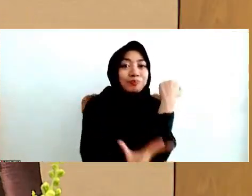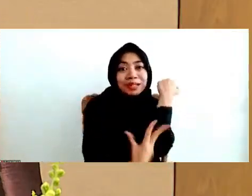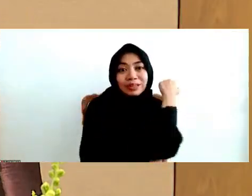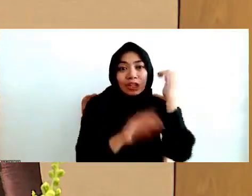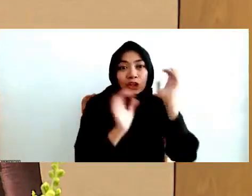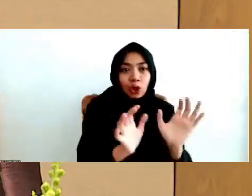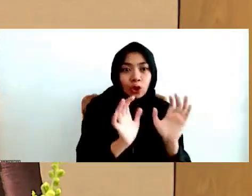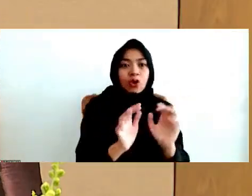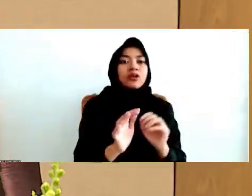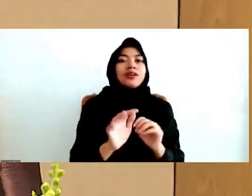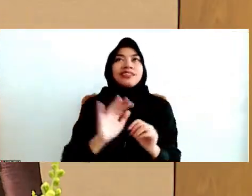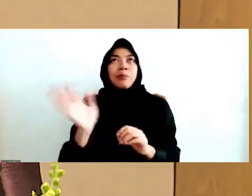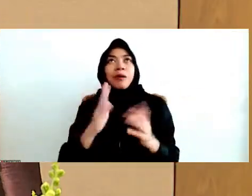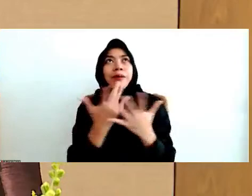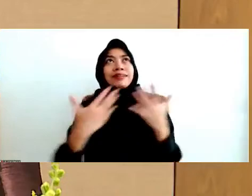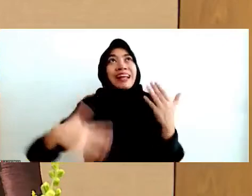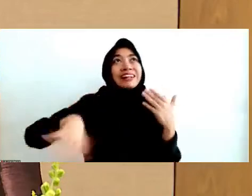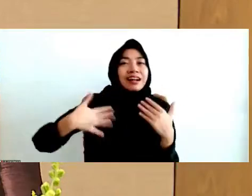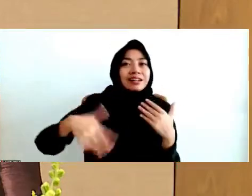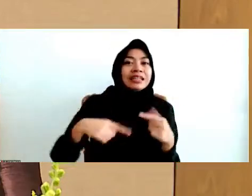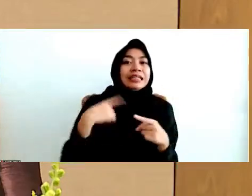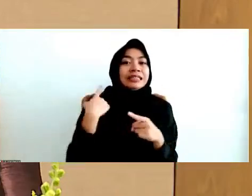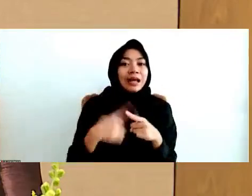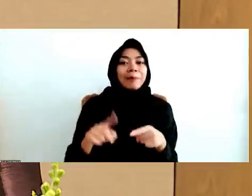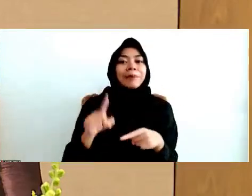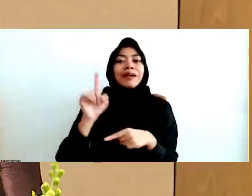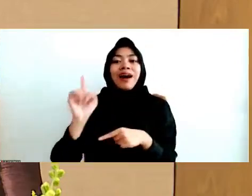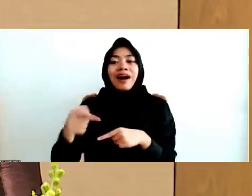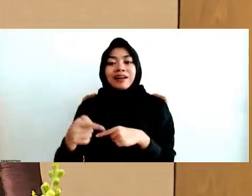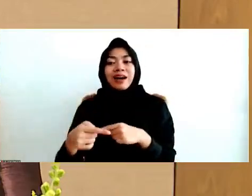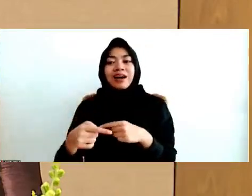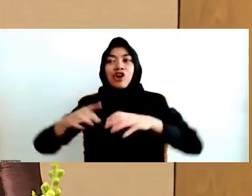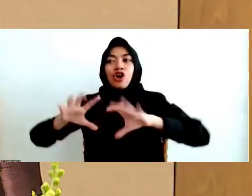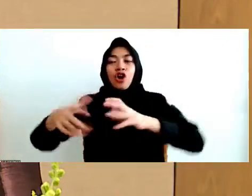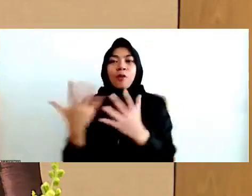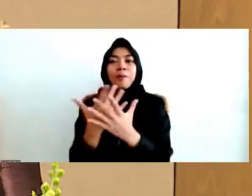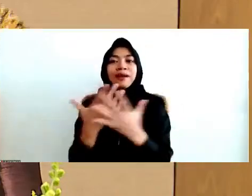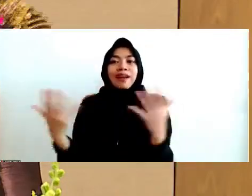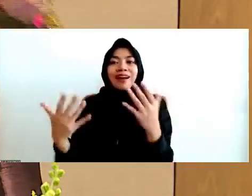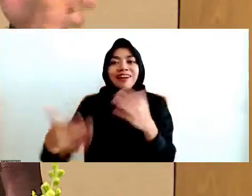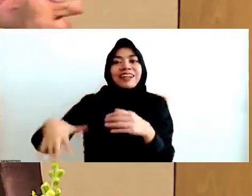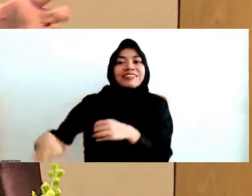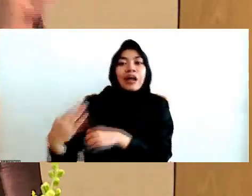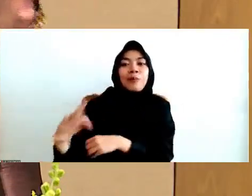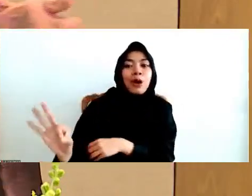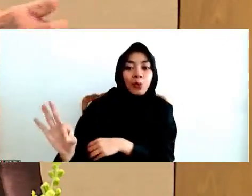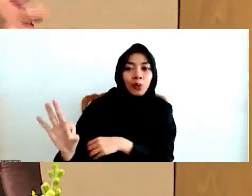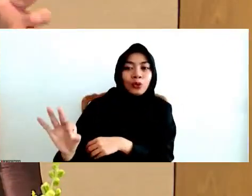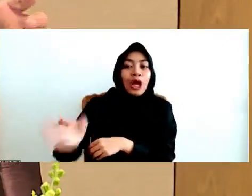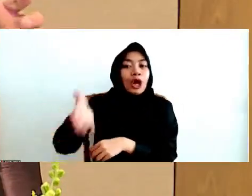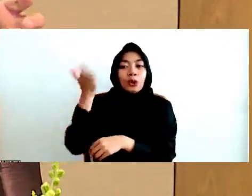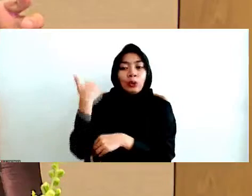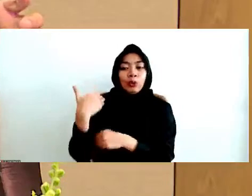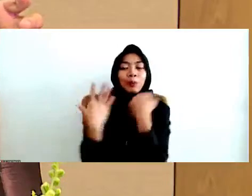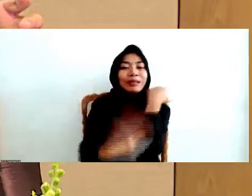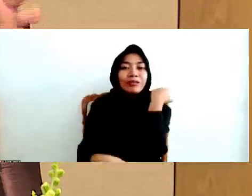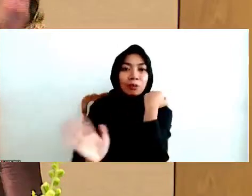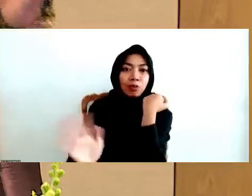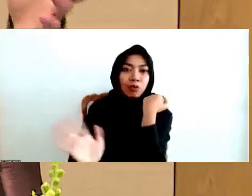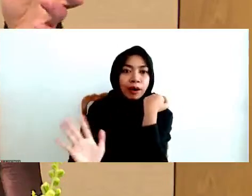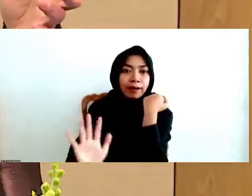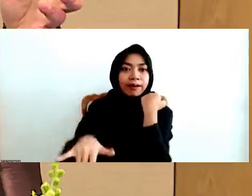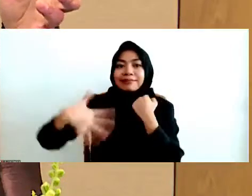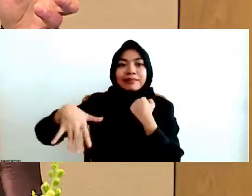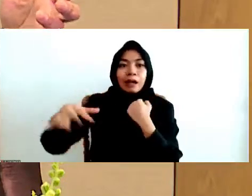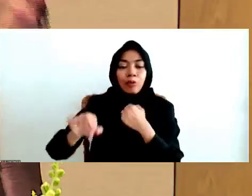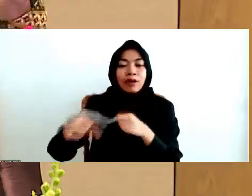vulnerables, but there's also like the new poor, the new vulnerable groups, those that pre-crisis, pre-pandemic,